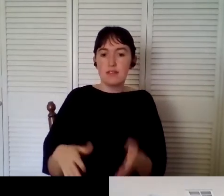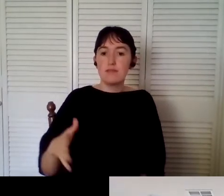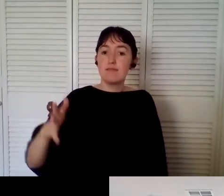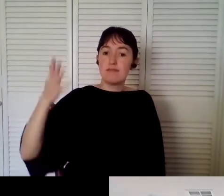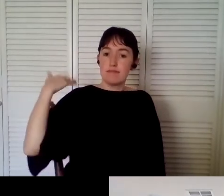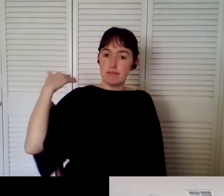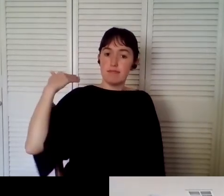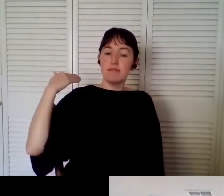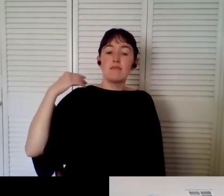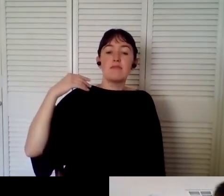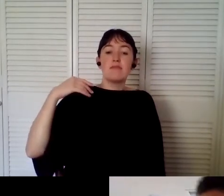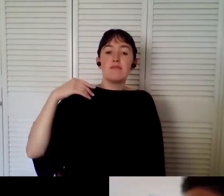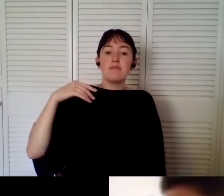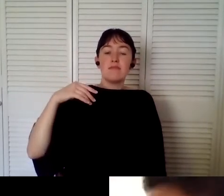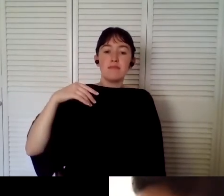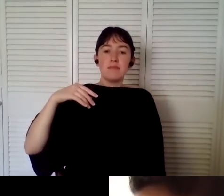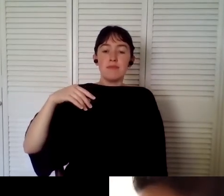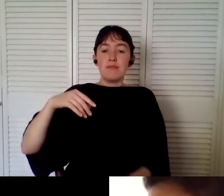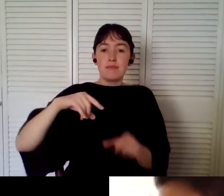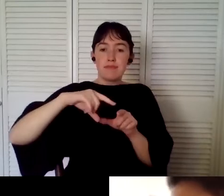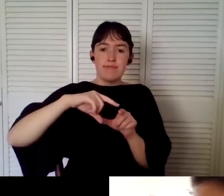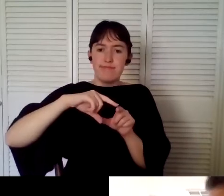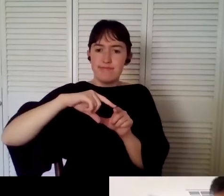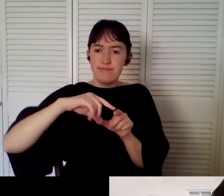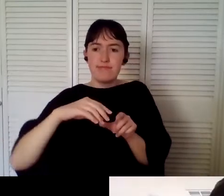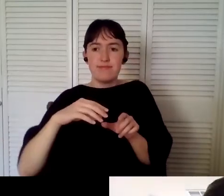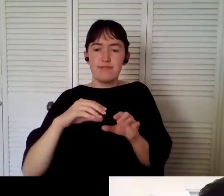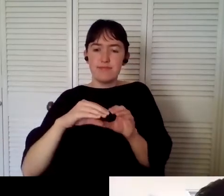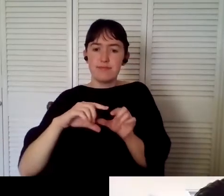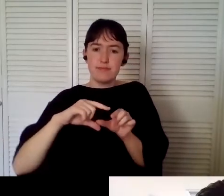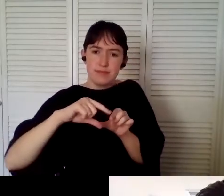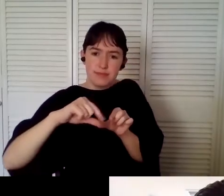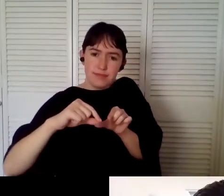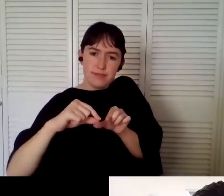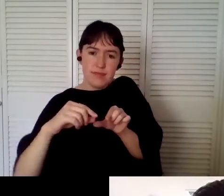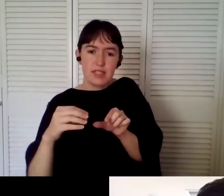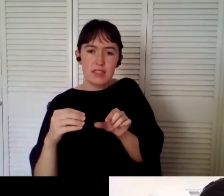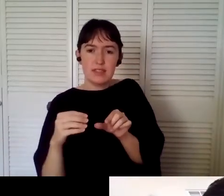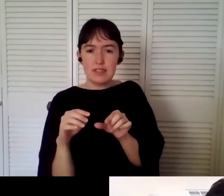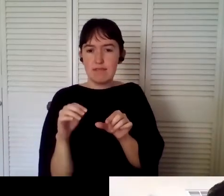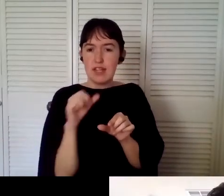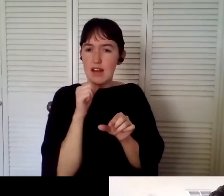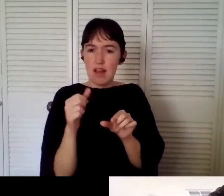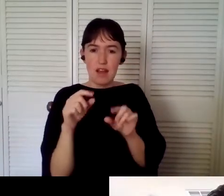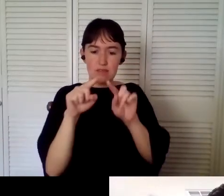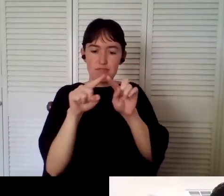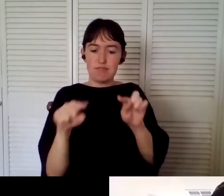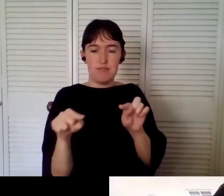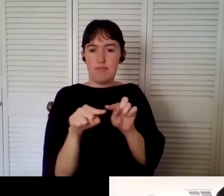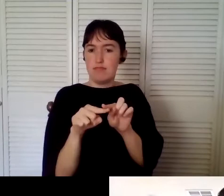crude. And I may have an example of one, but I also may not, so I apologize in advance.